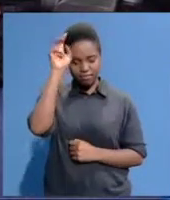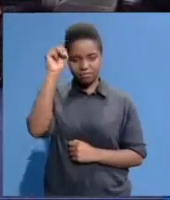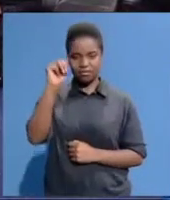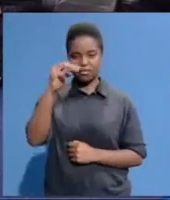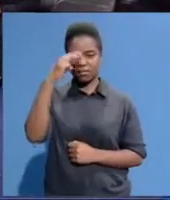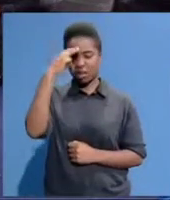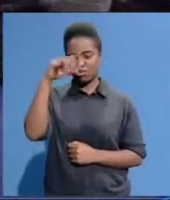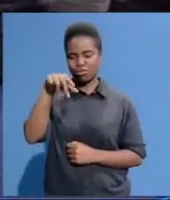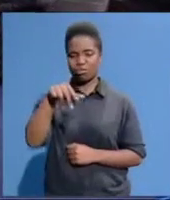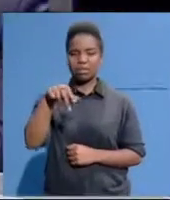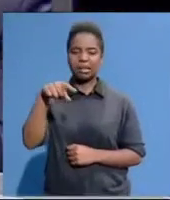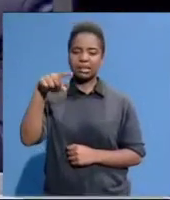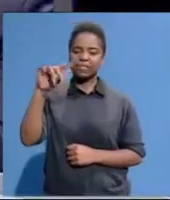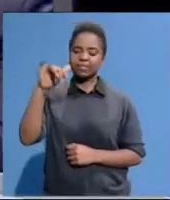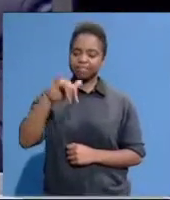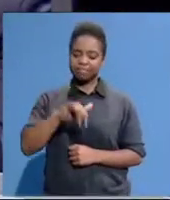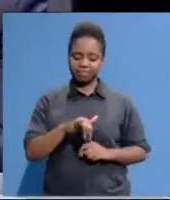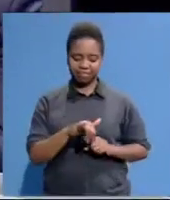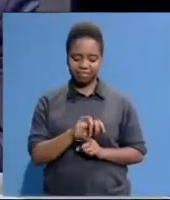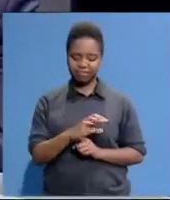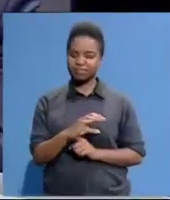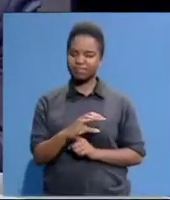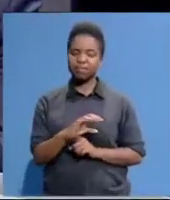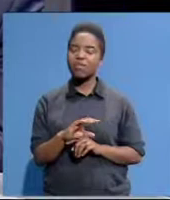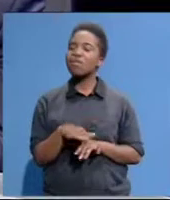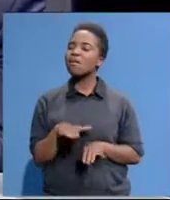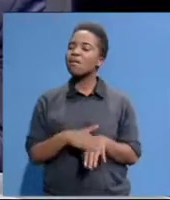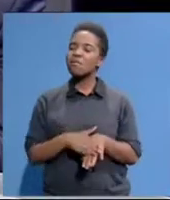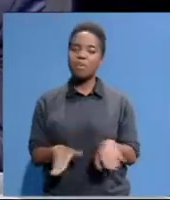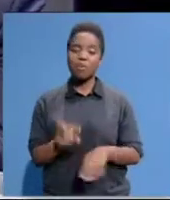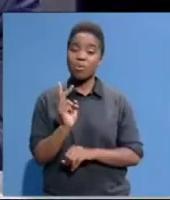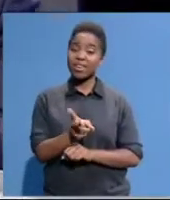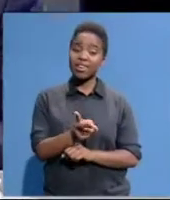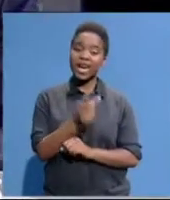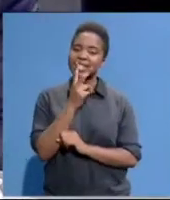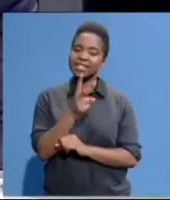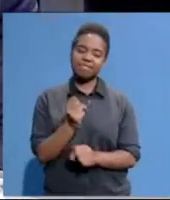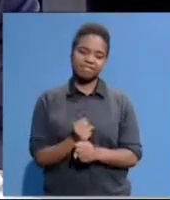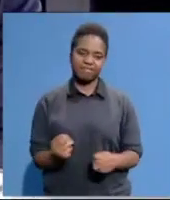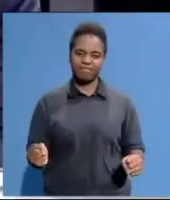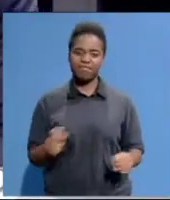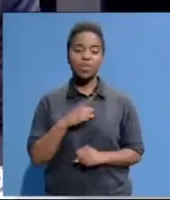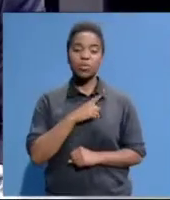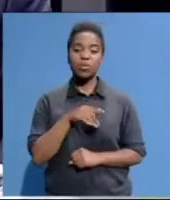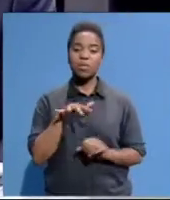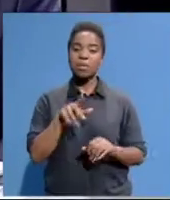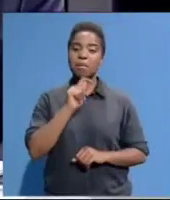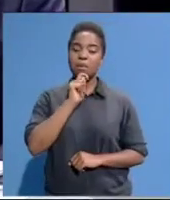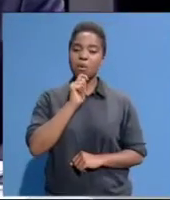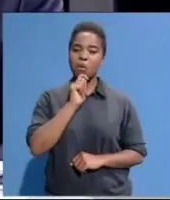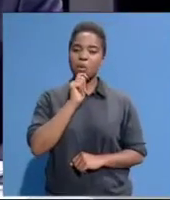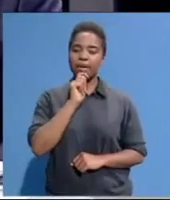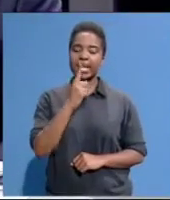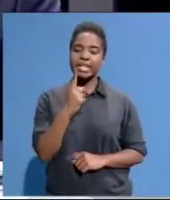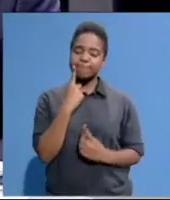in Johannesburg had gone. Forever. Forever. We will Forever never and have him ever. back. And that is why a lot of people that were there in attendance shed a